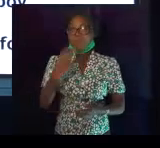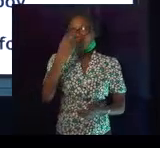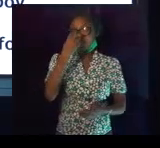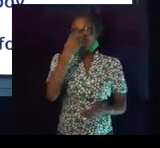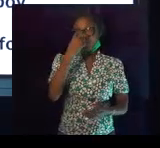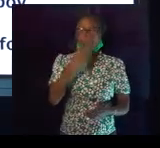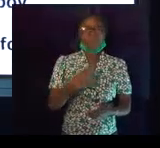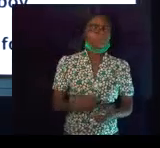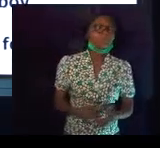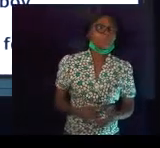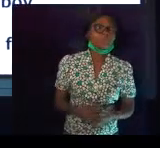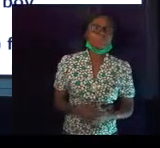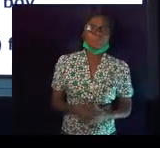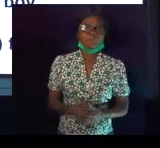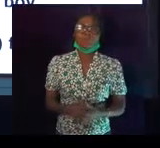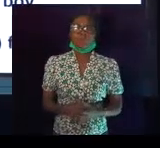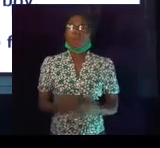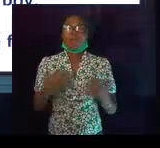Eyes on me.